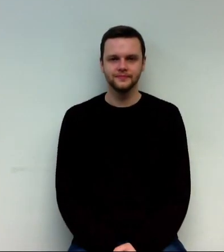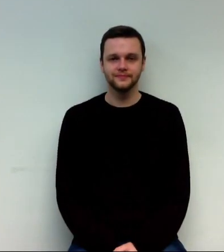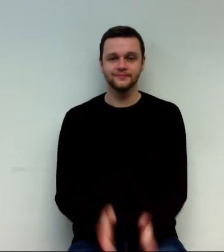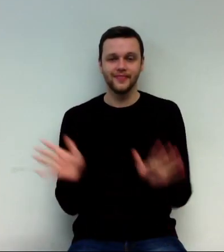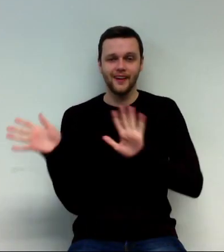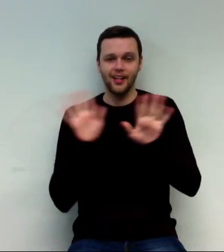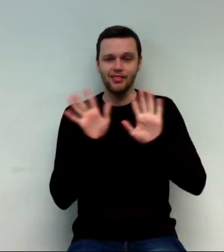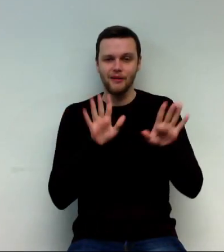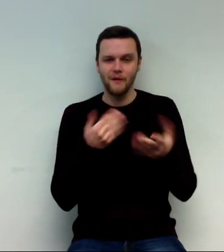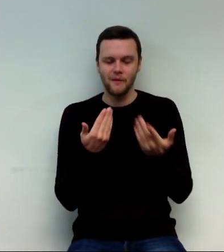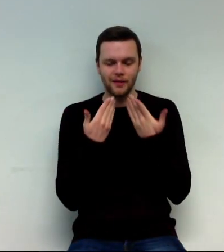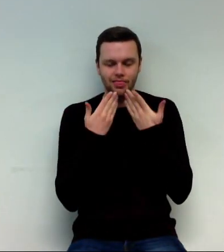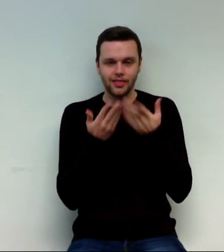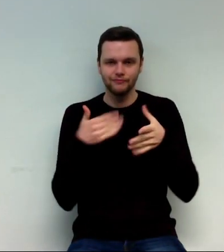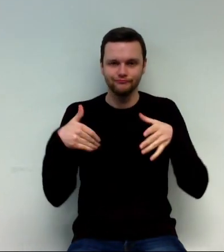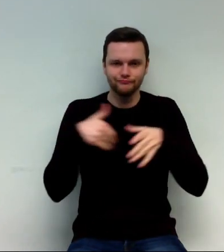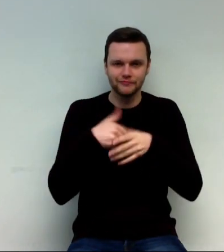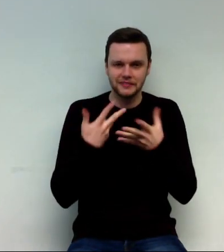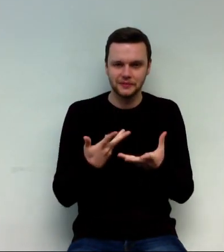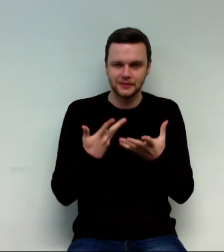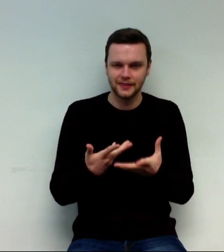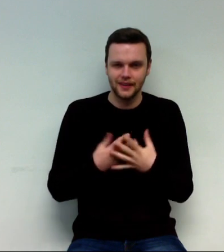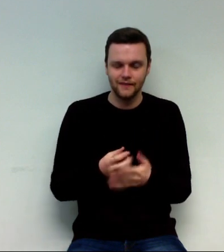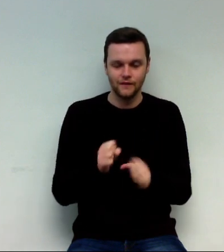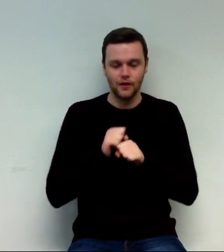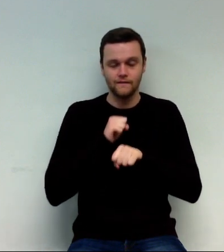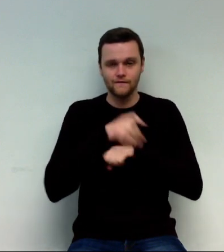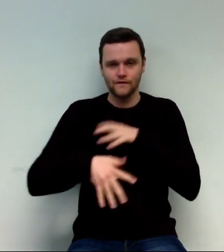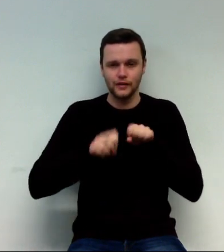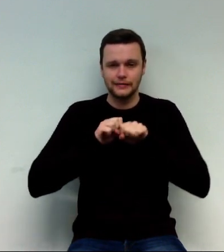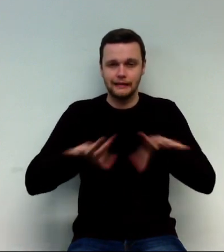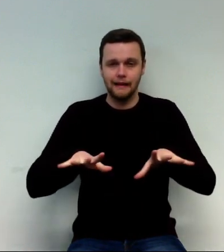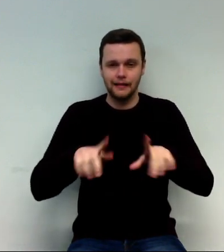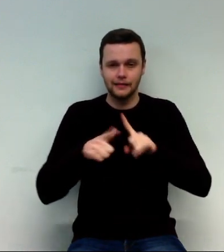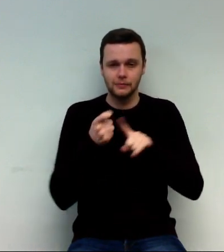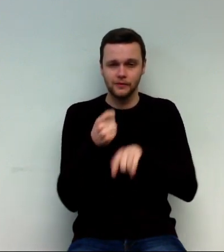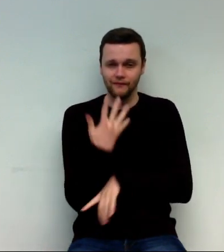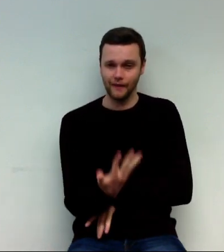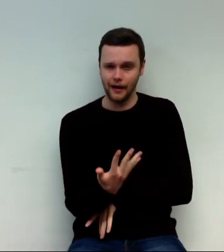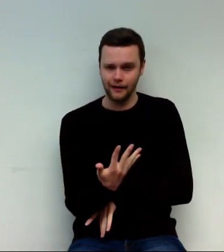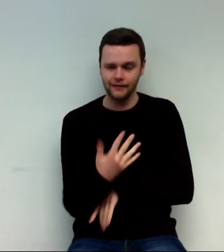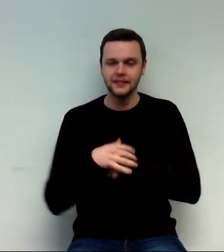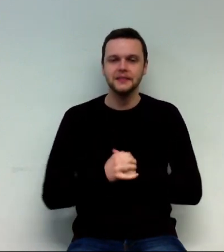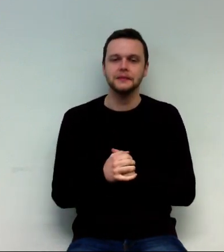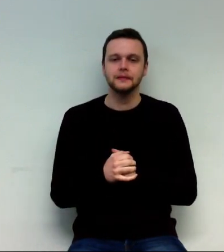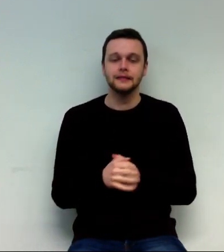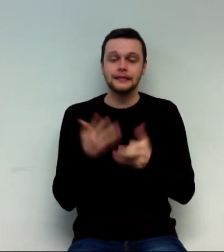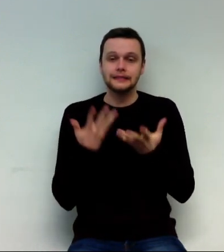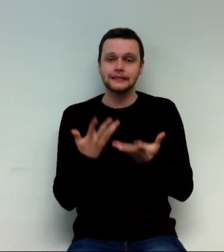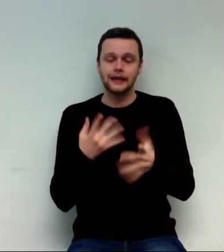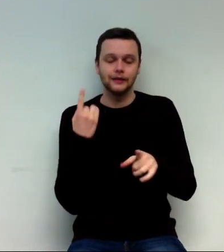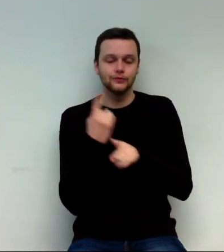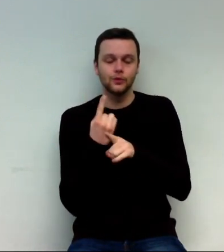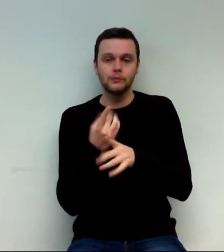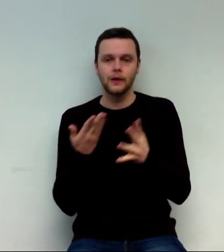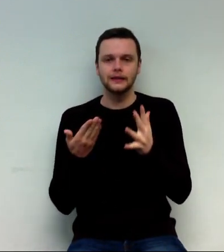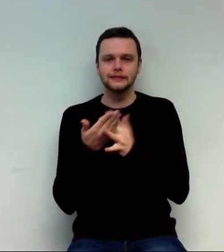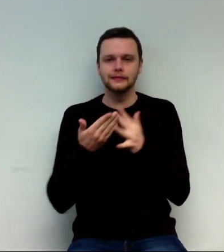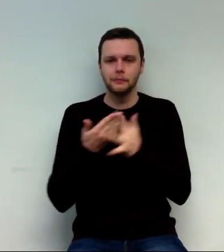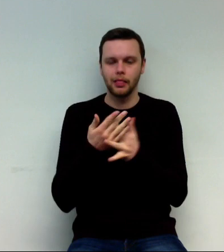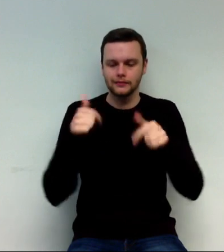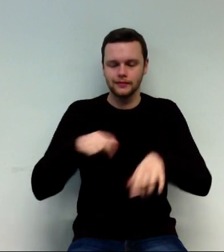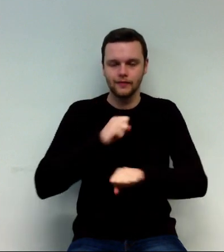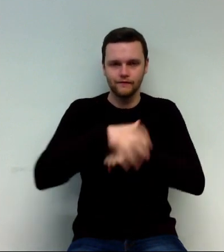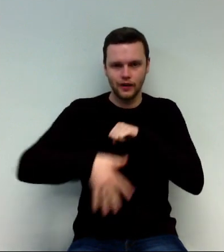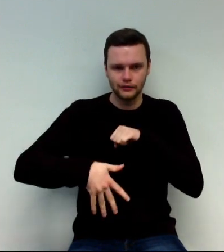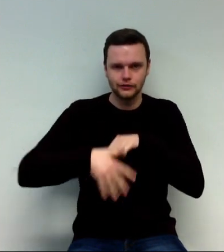Hello, and thank you for joining us today for our FringeCast episode 5. I think we're on now. Today we're tackling accessibility at the